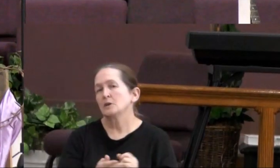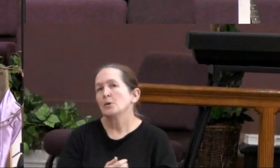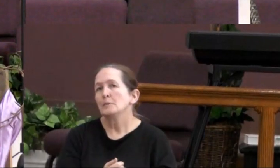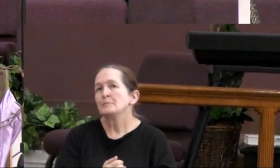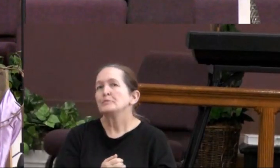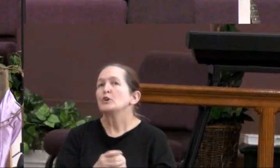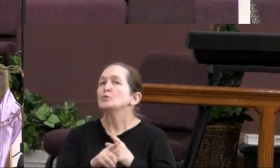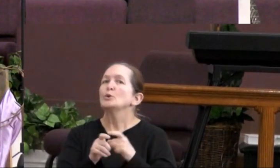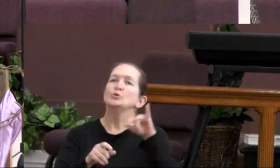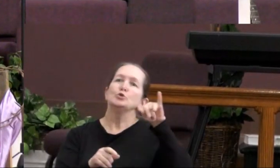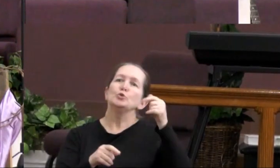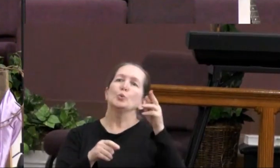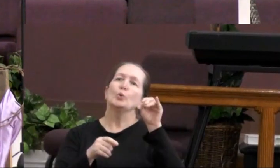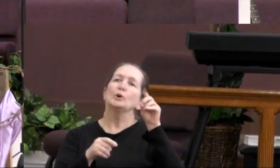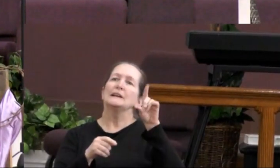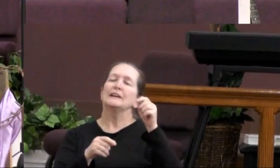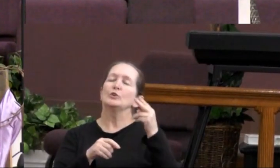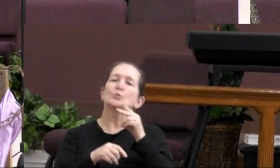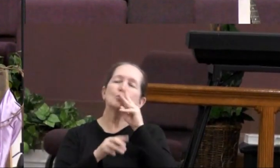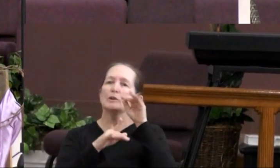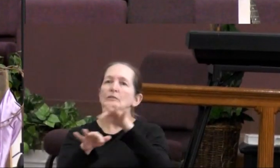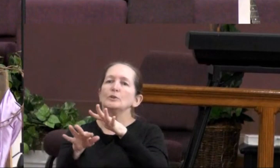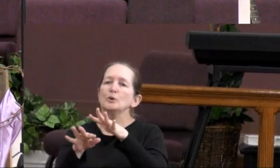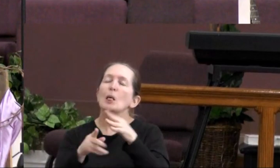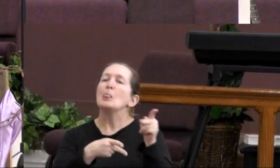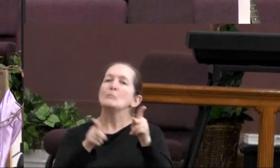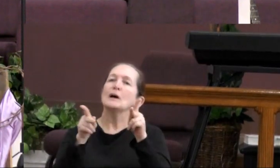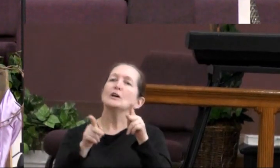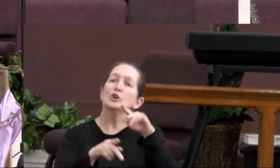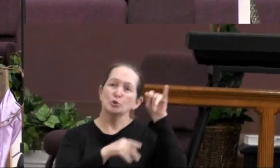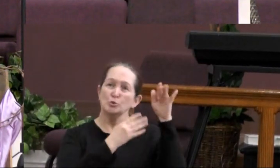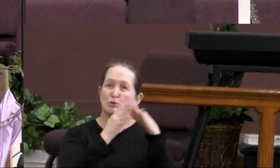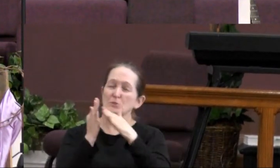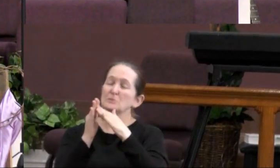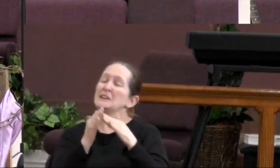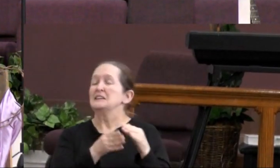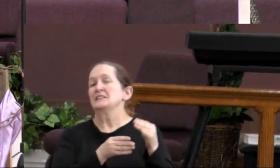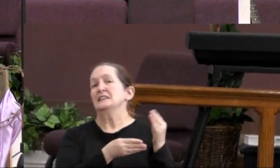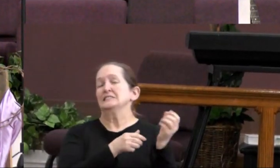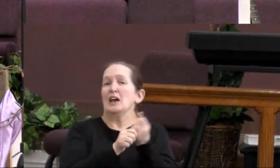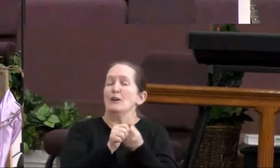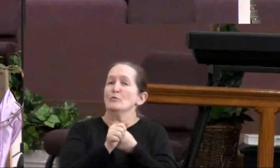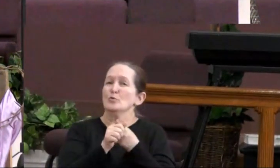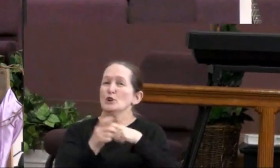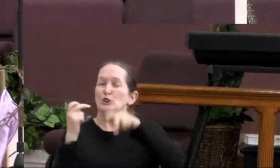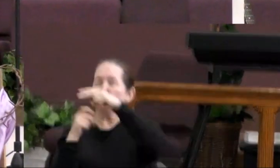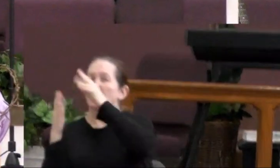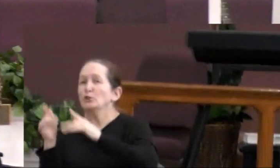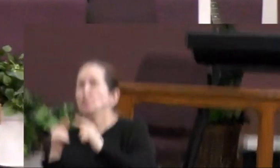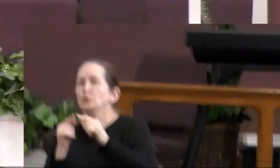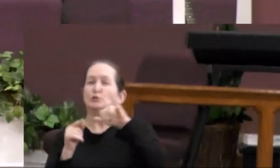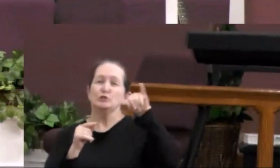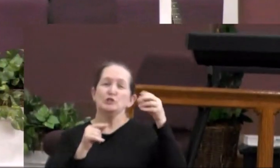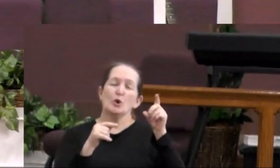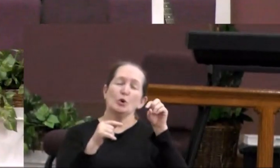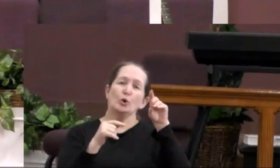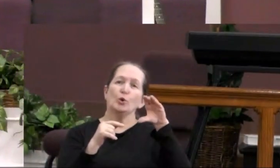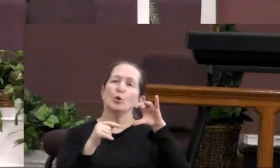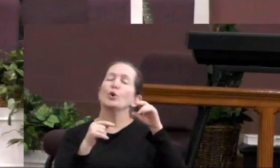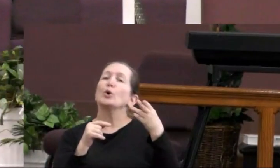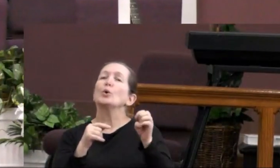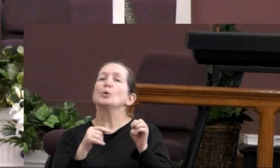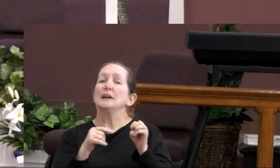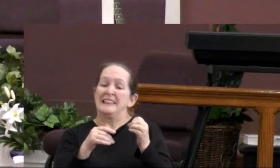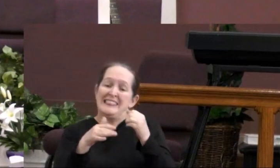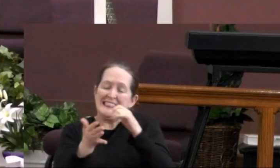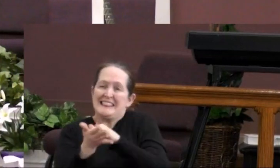From the Jordan, the path to Jerusalem takes every traveler through Jericho. And it was in Jericho that Jesus